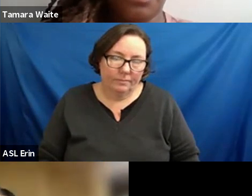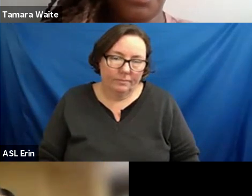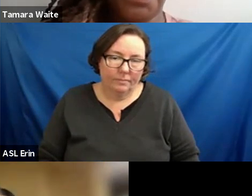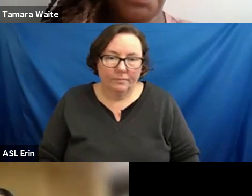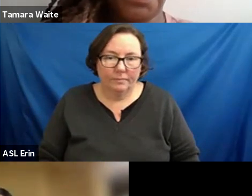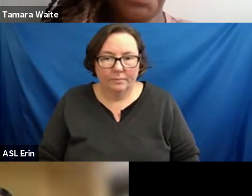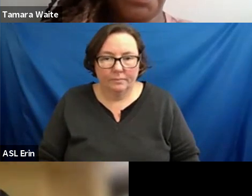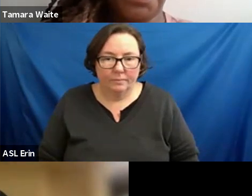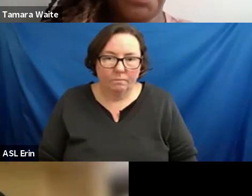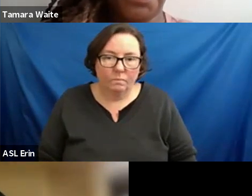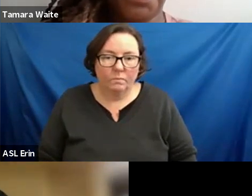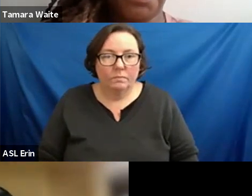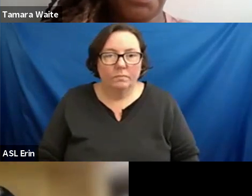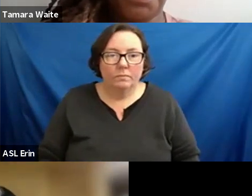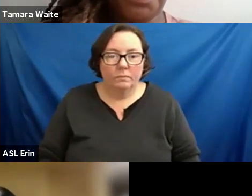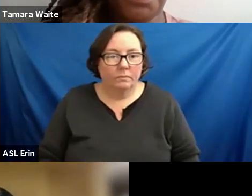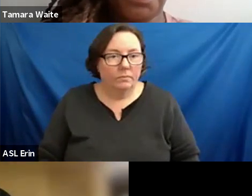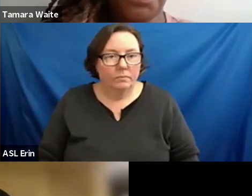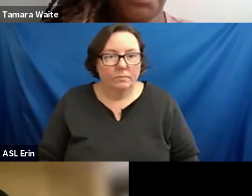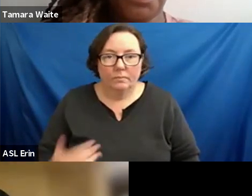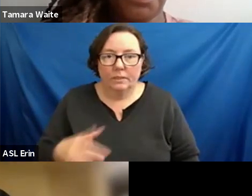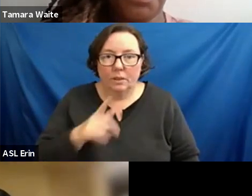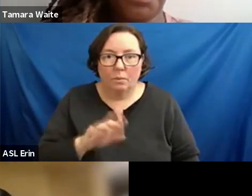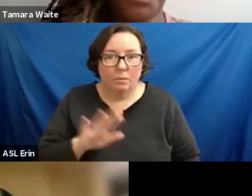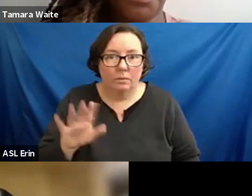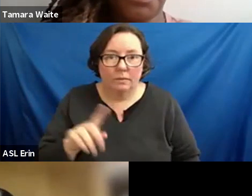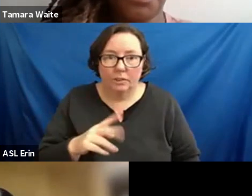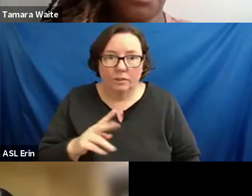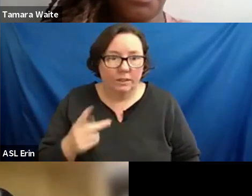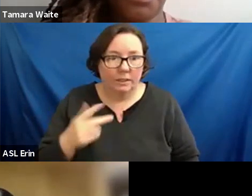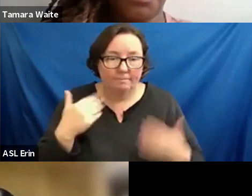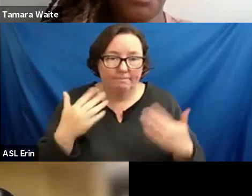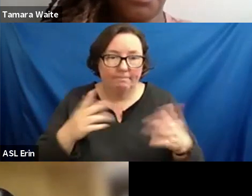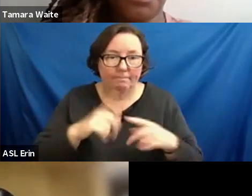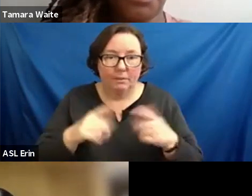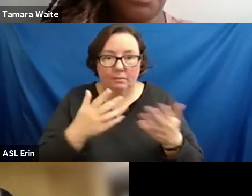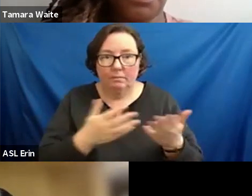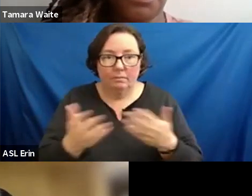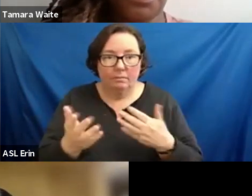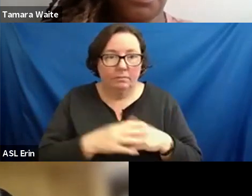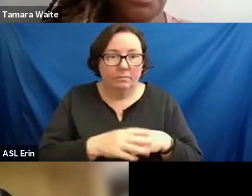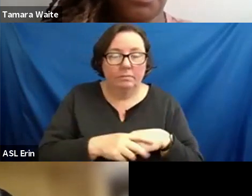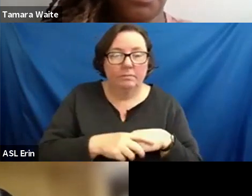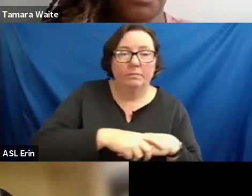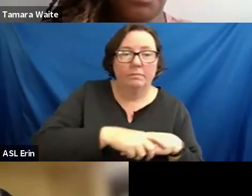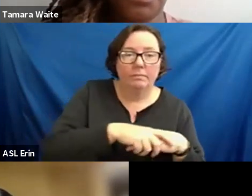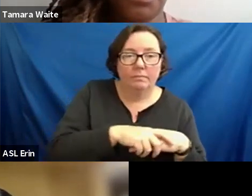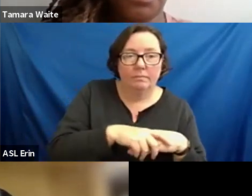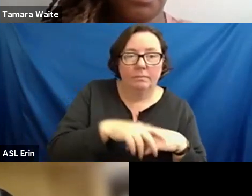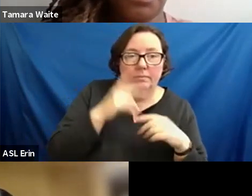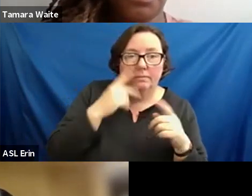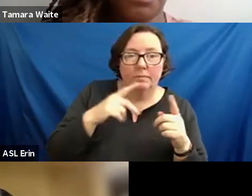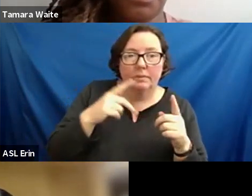Mr. Contreras, I see hands. I don't know who had their hand up first. I see Ms. Aguirre.